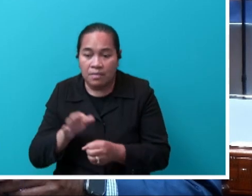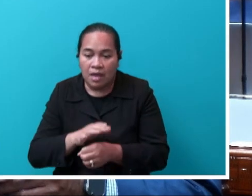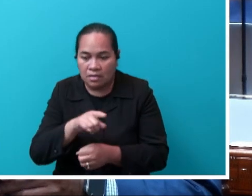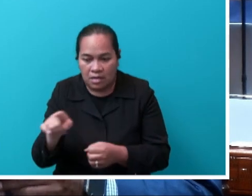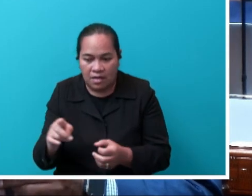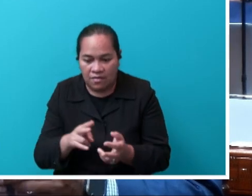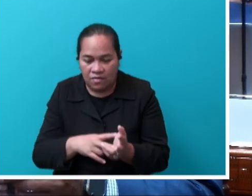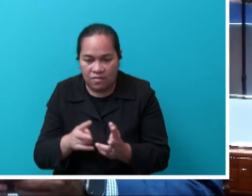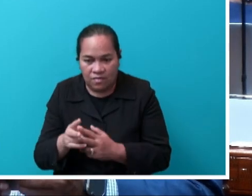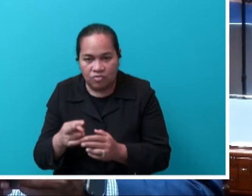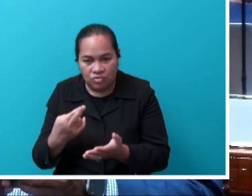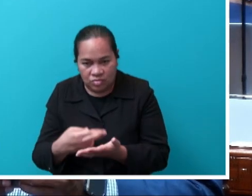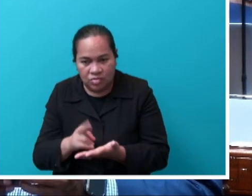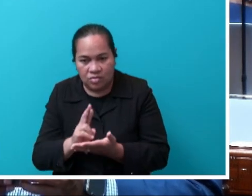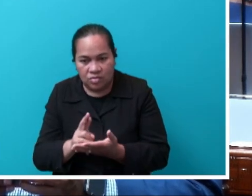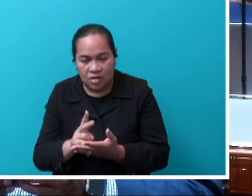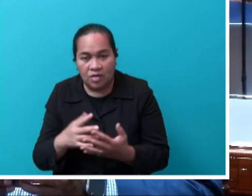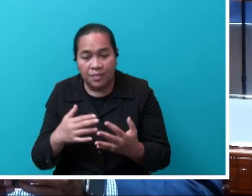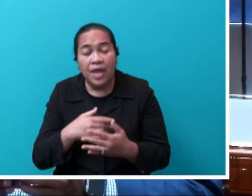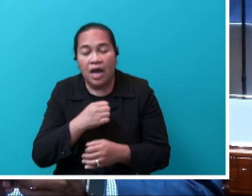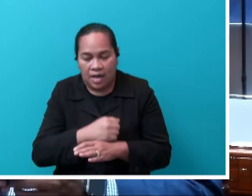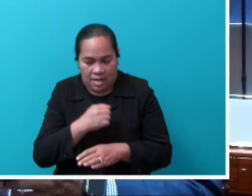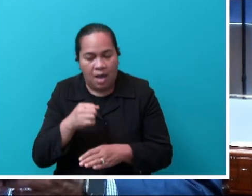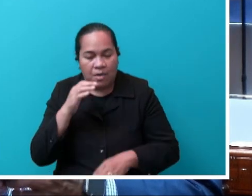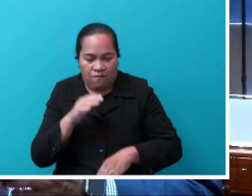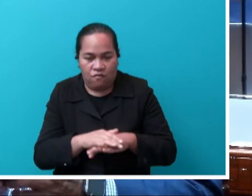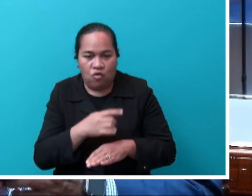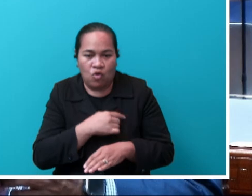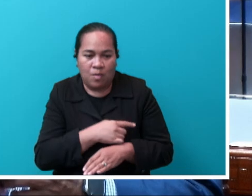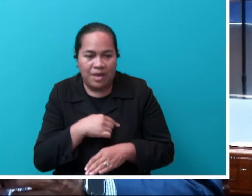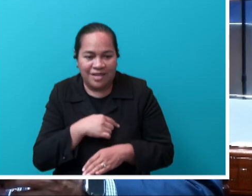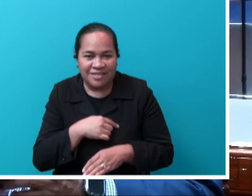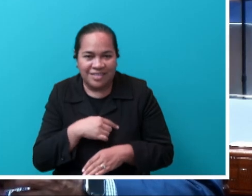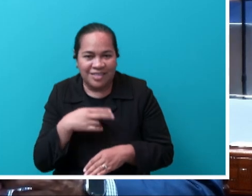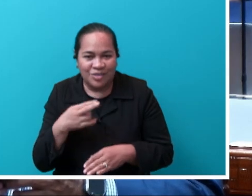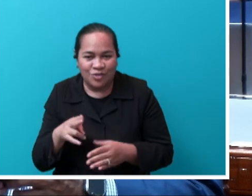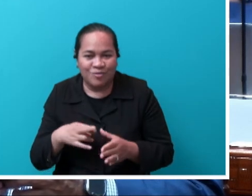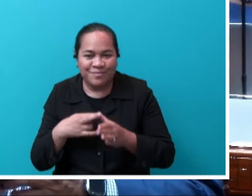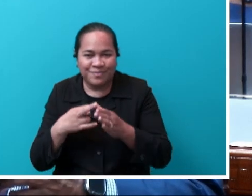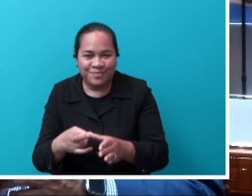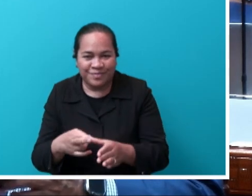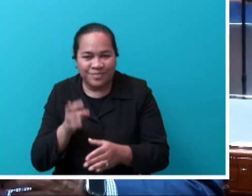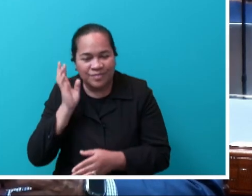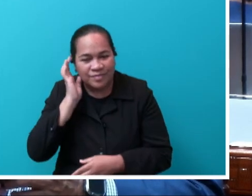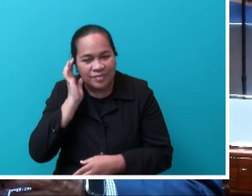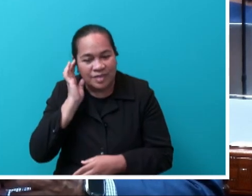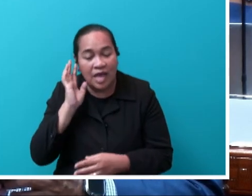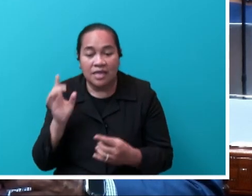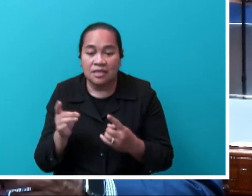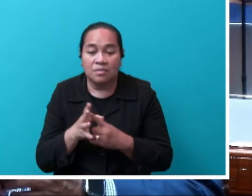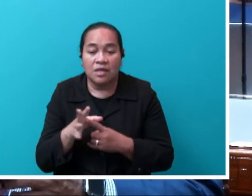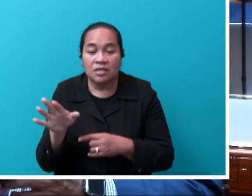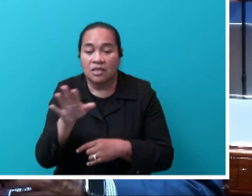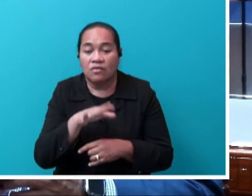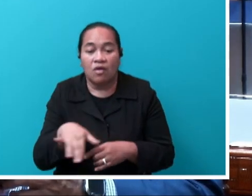Road network. Government is fully committed to addressing the needs of all Fijians, especially in our rural and flood-affected